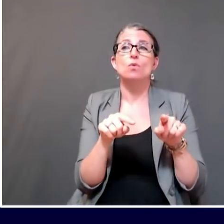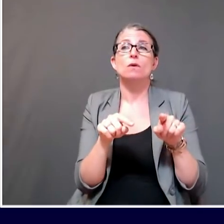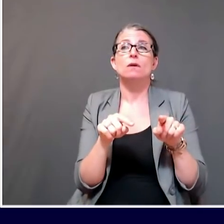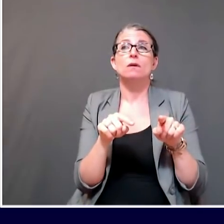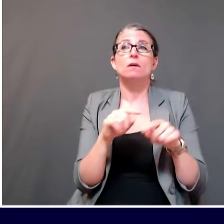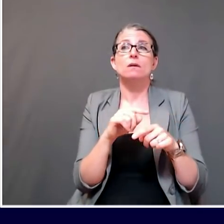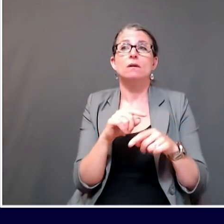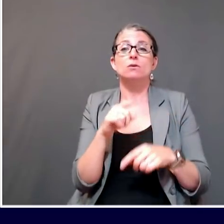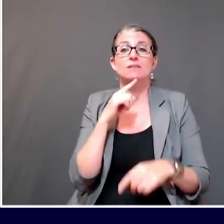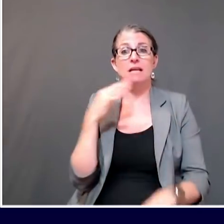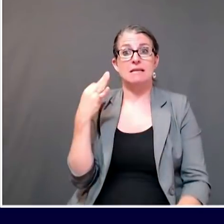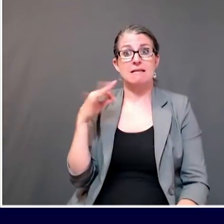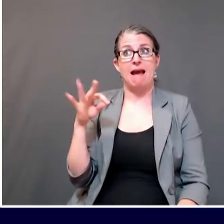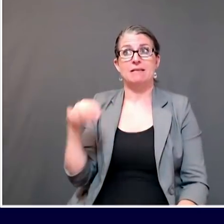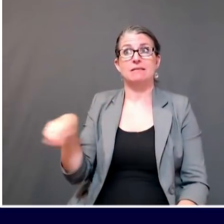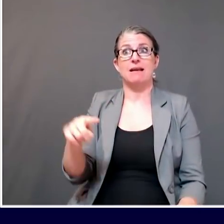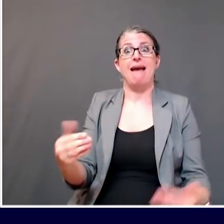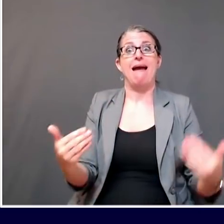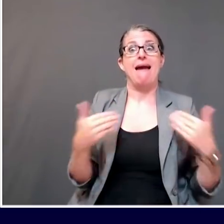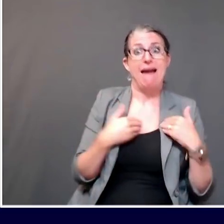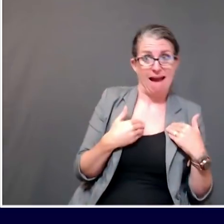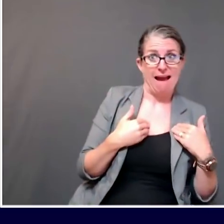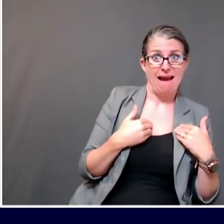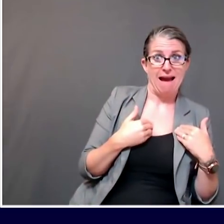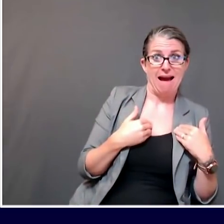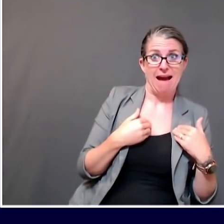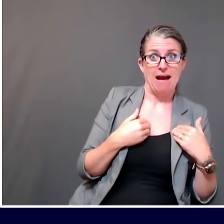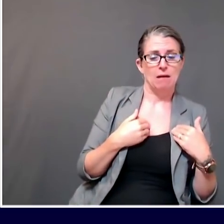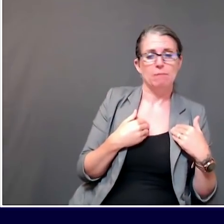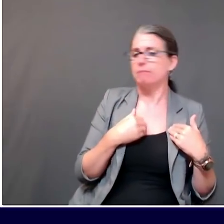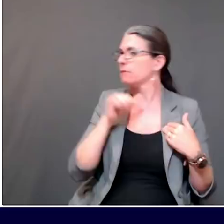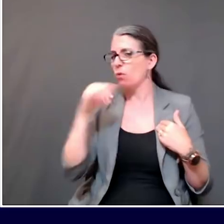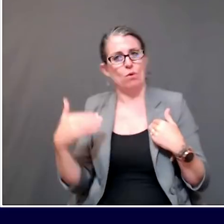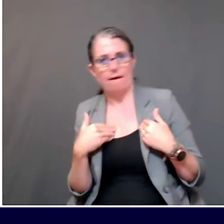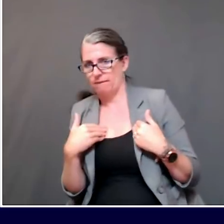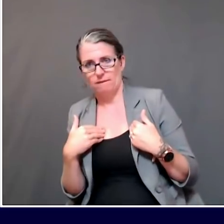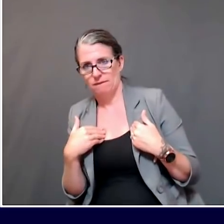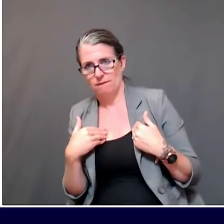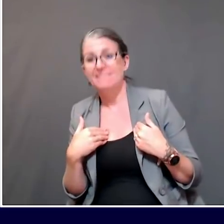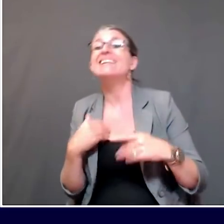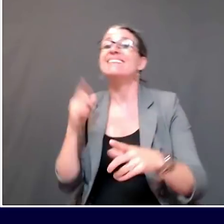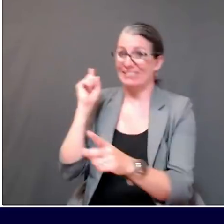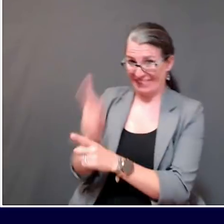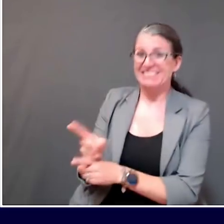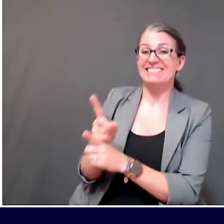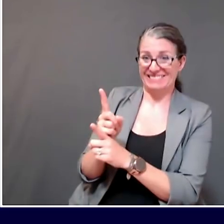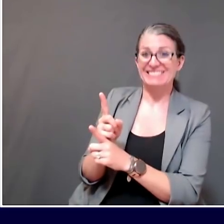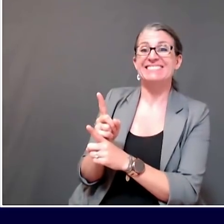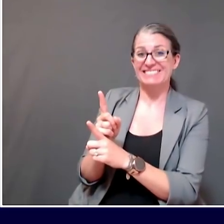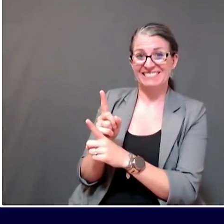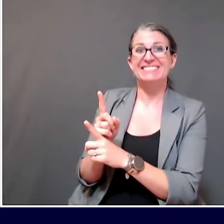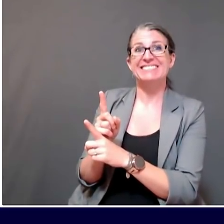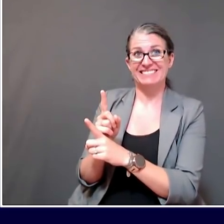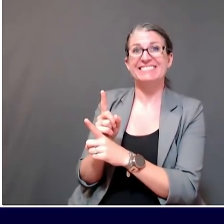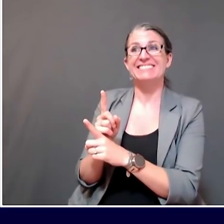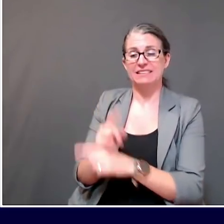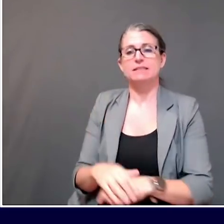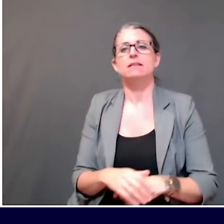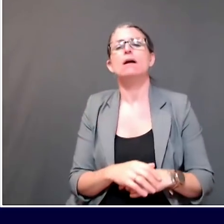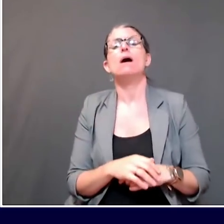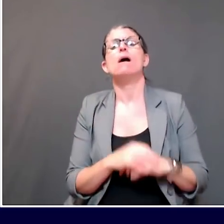is correct. Okay, thank you. You bet. I'm going to turn to Bob Evans at News